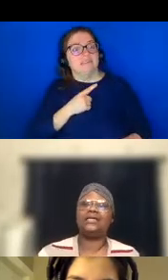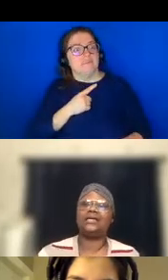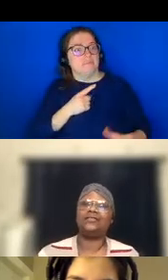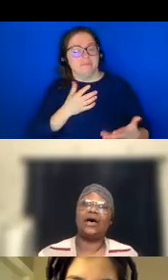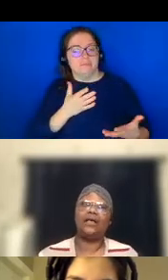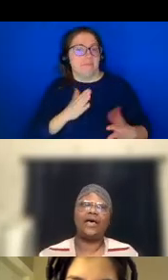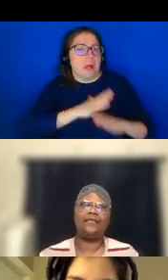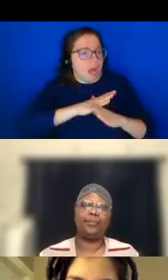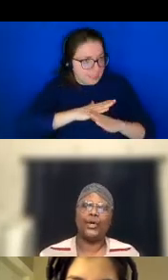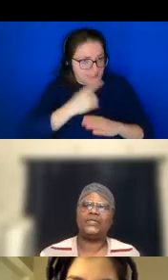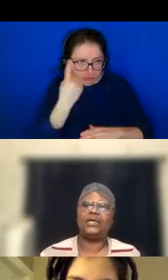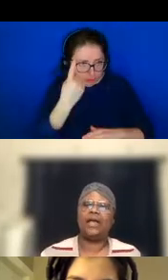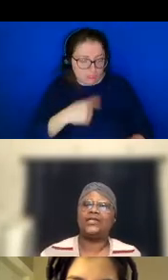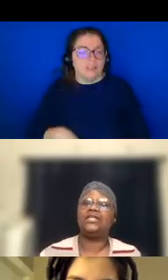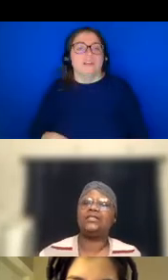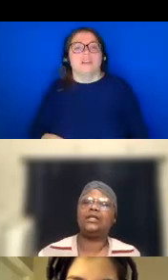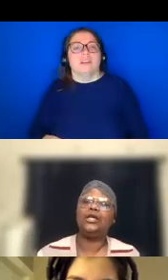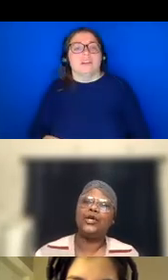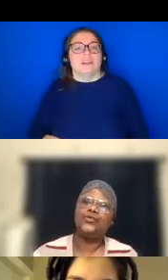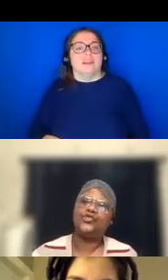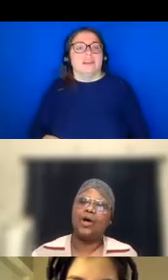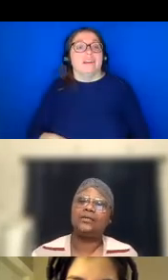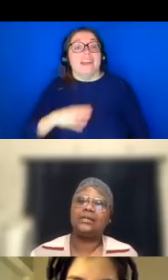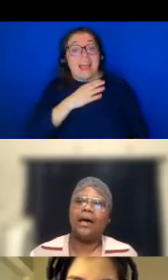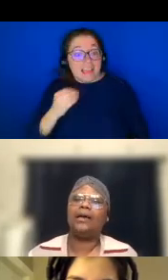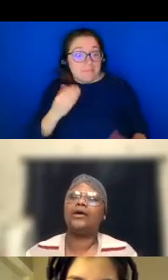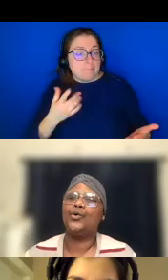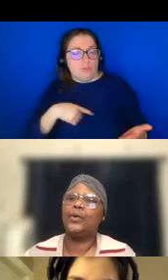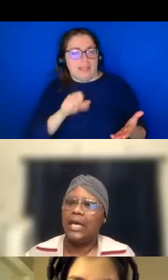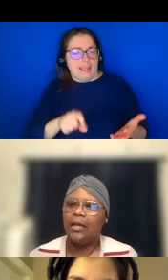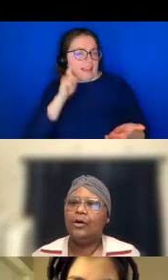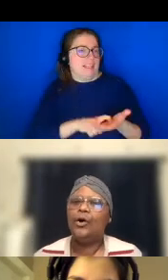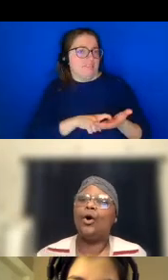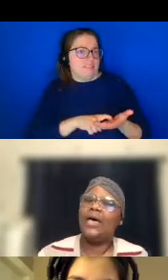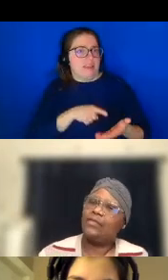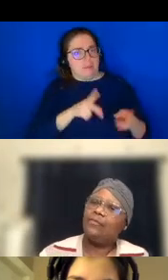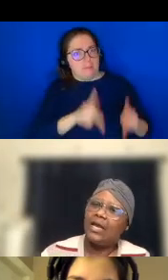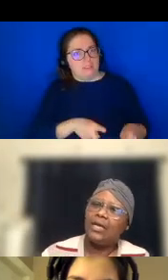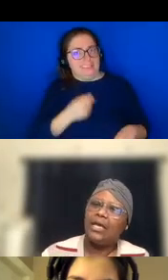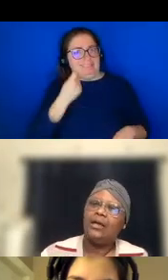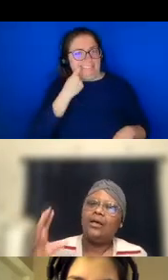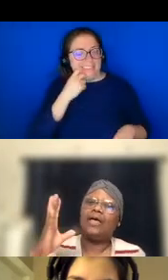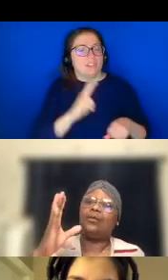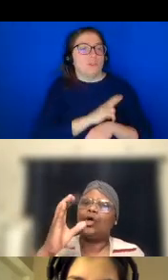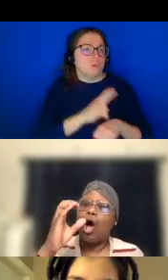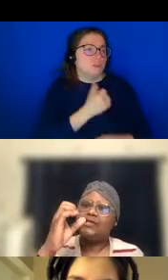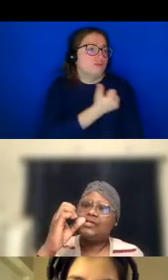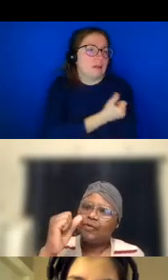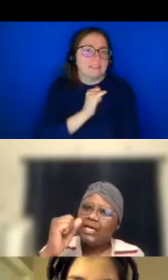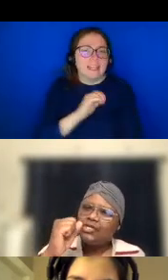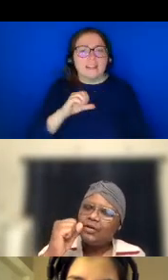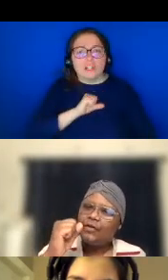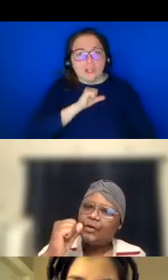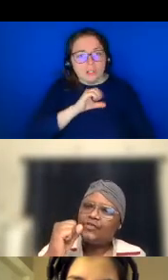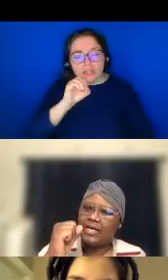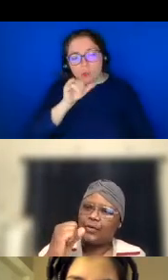to identify that the person has recently used drugs like cocaine or methamphetamine that will cause